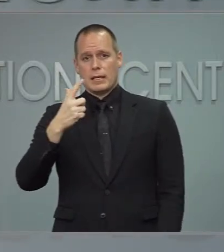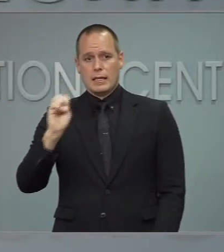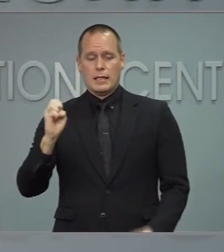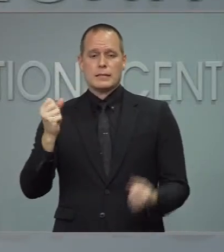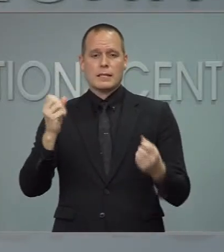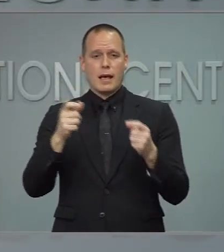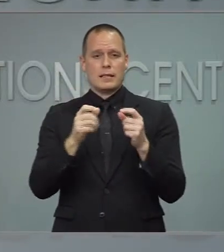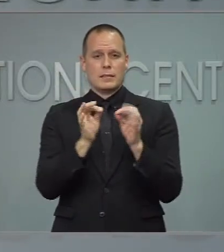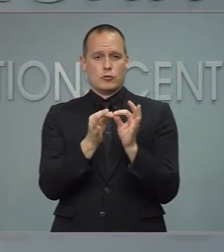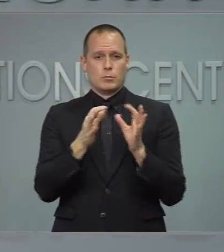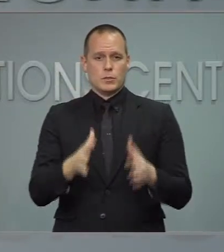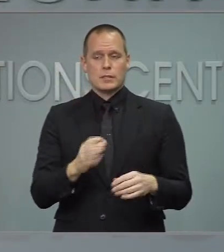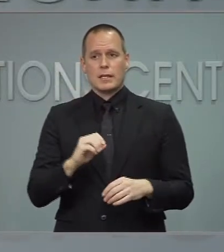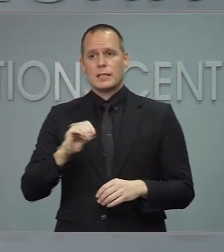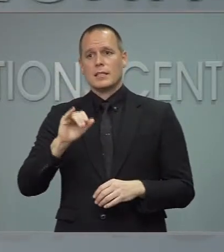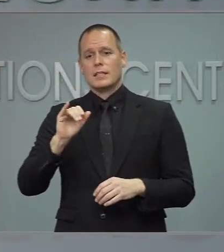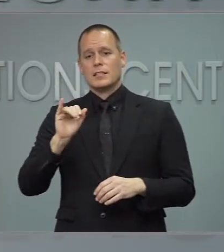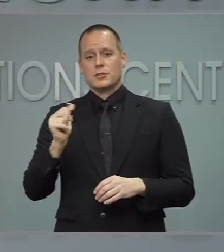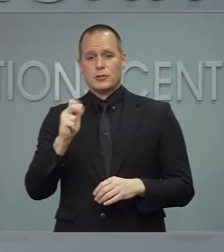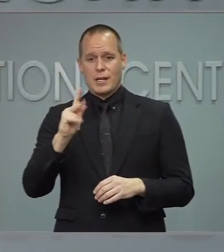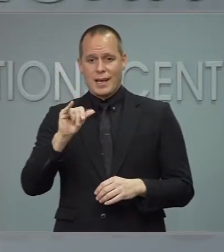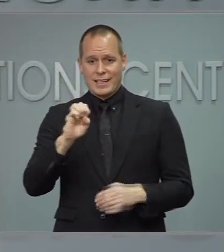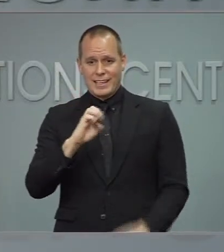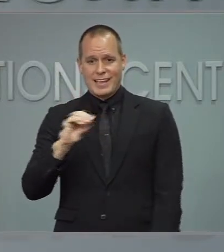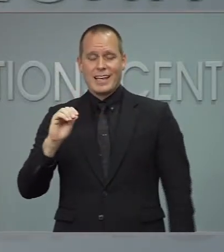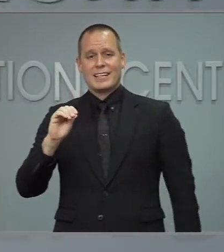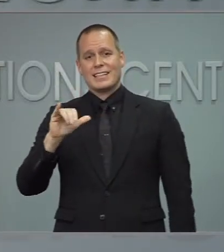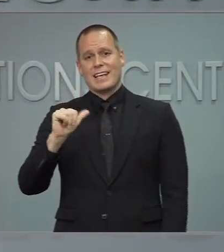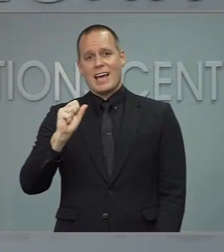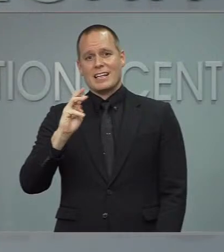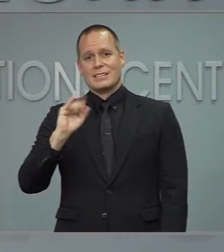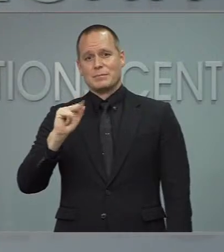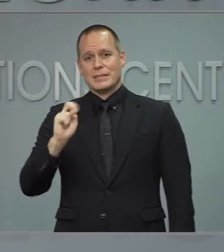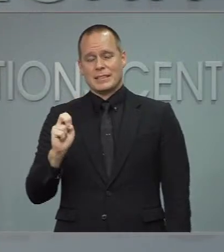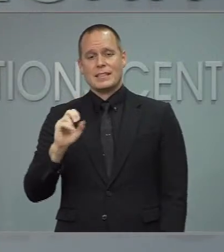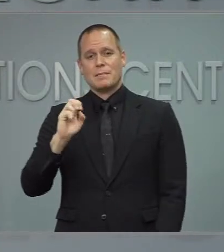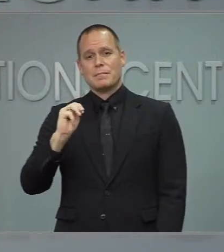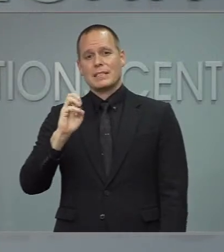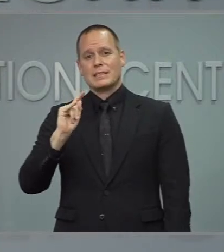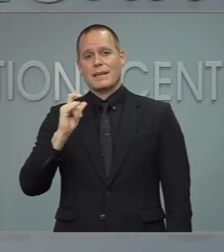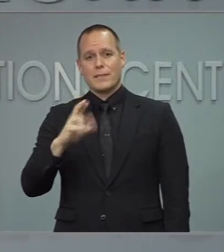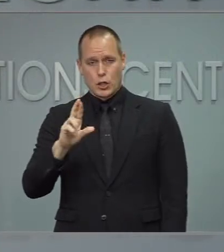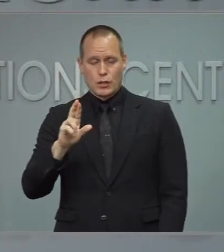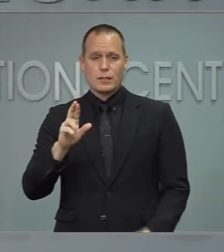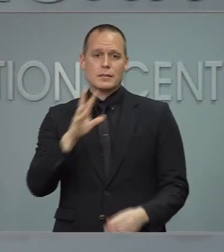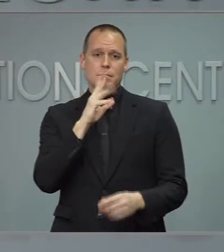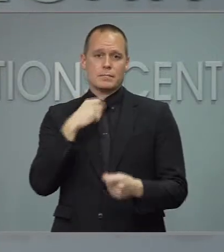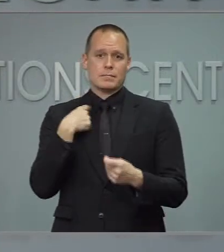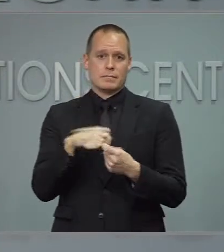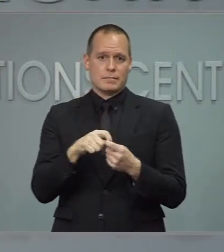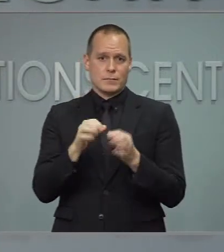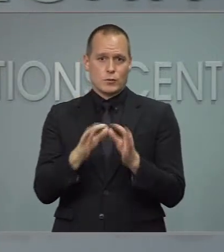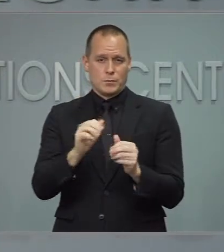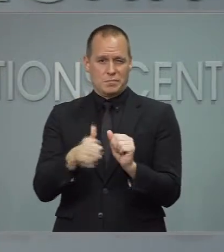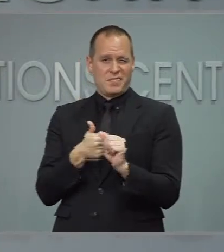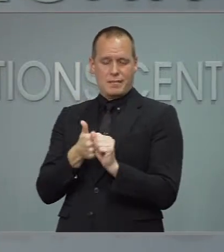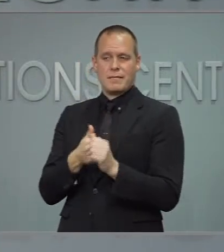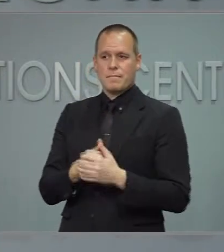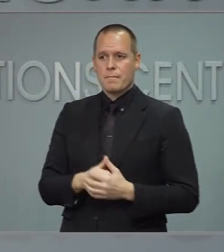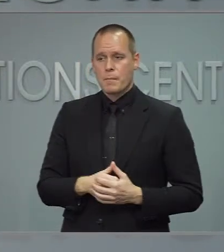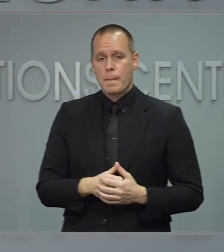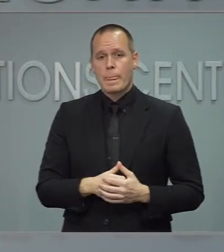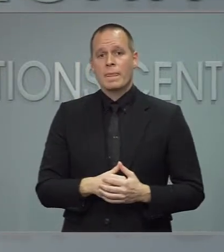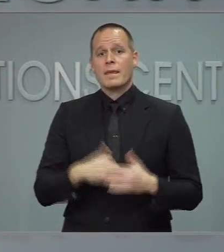language interpreters. We'll now take questions from the media. If you will identify yourself and your